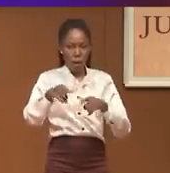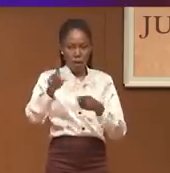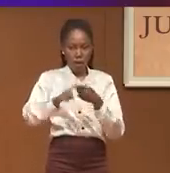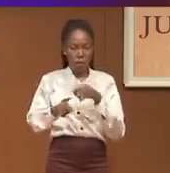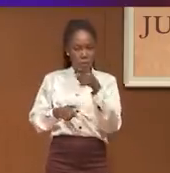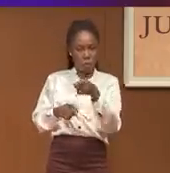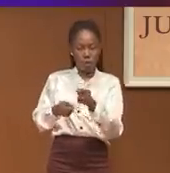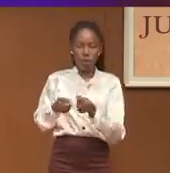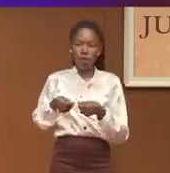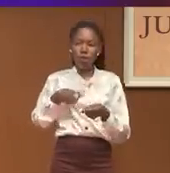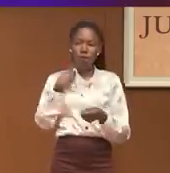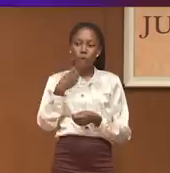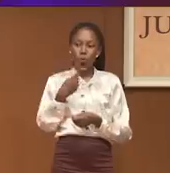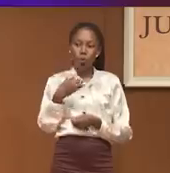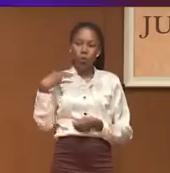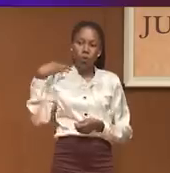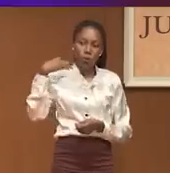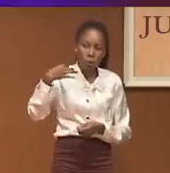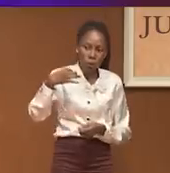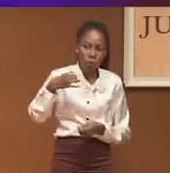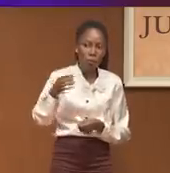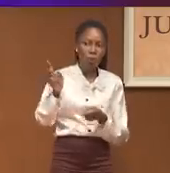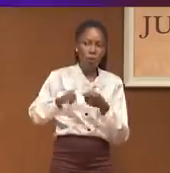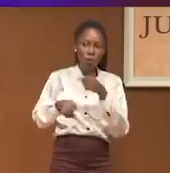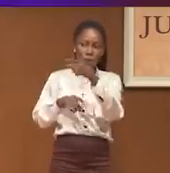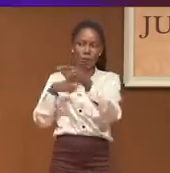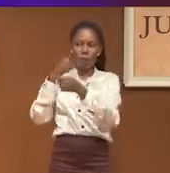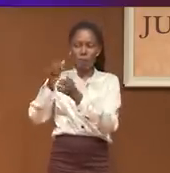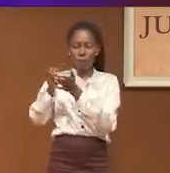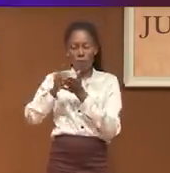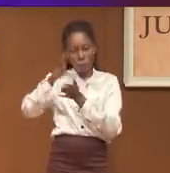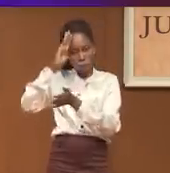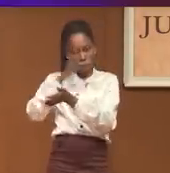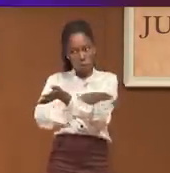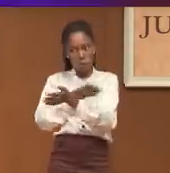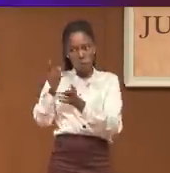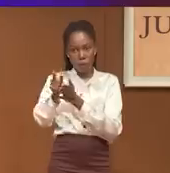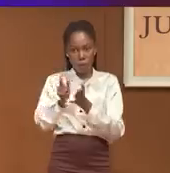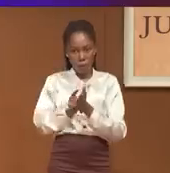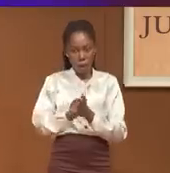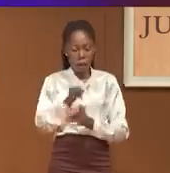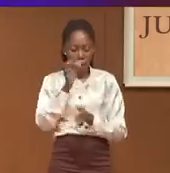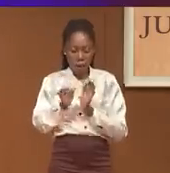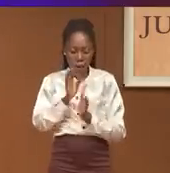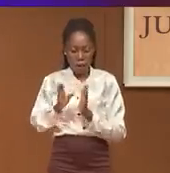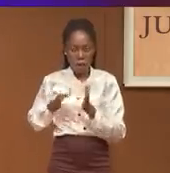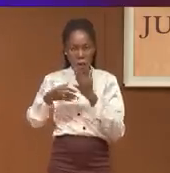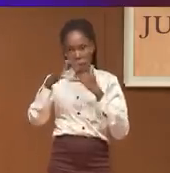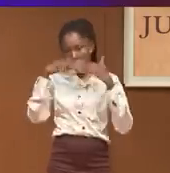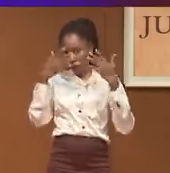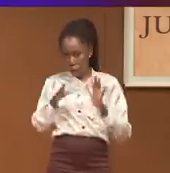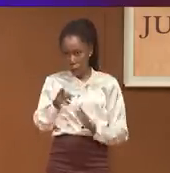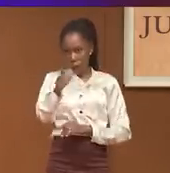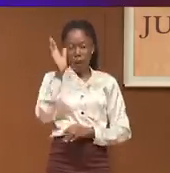through the admin manager, who is my son-in-law, and he said once he gives the original document, he was going to come back